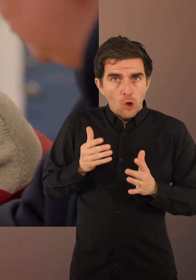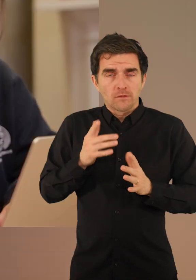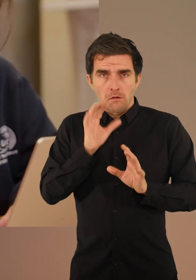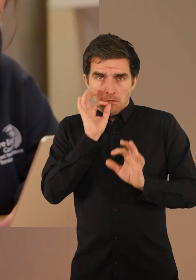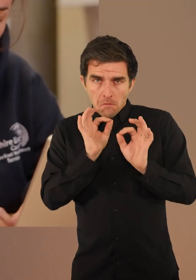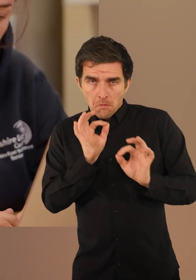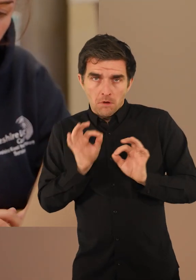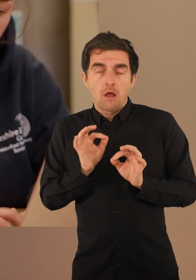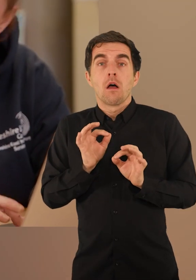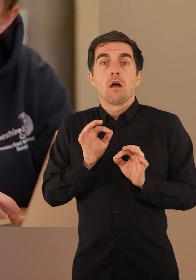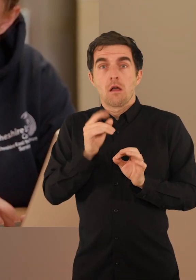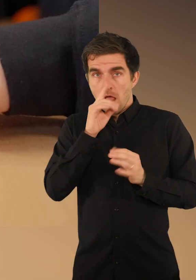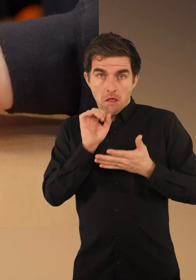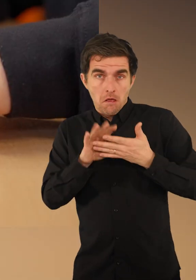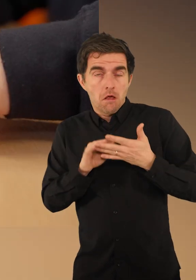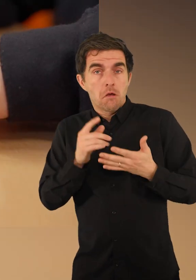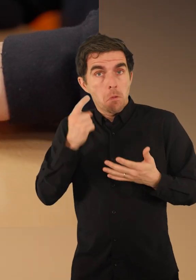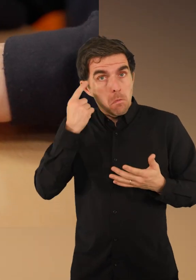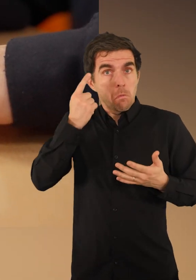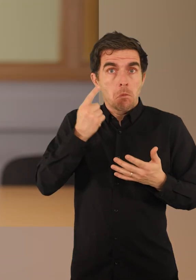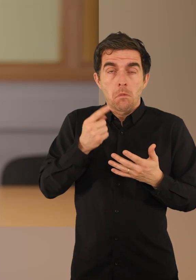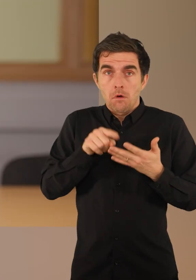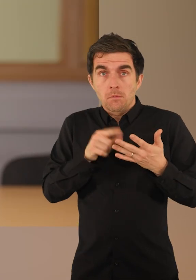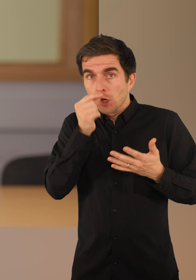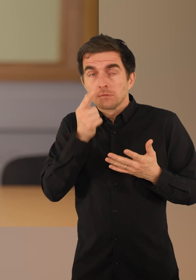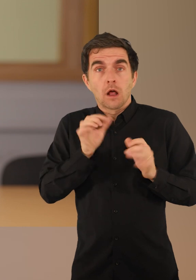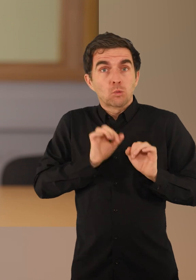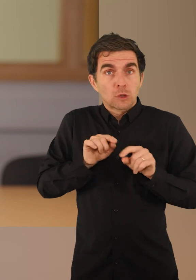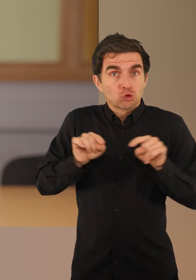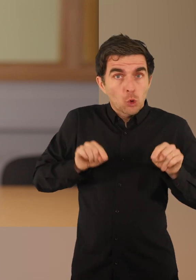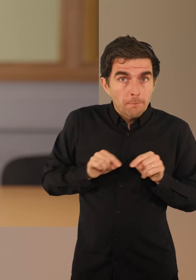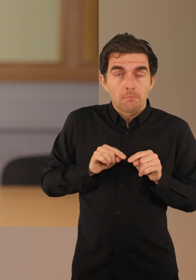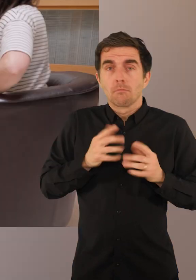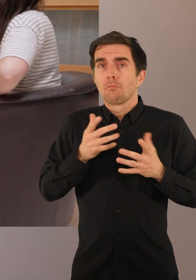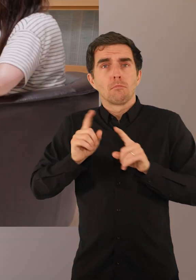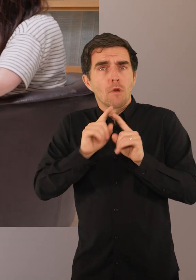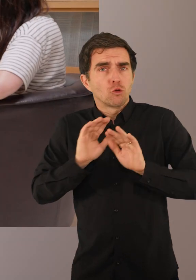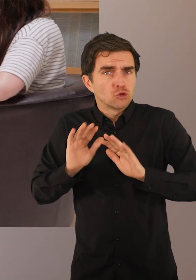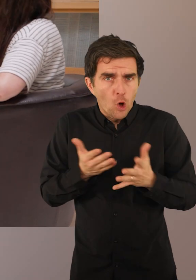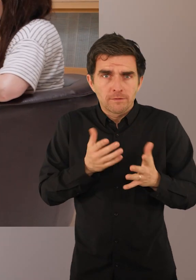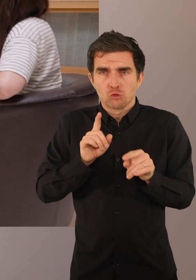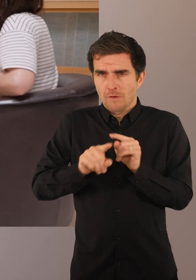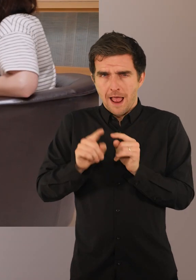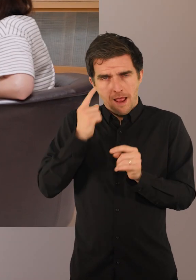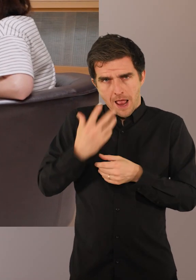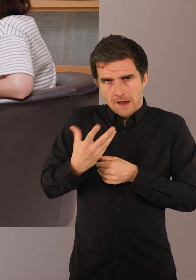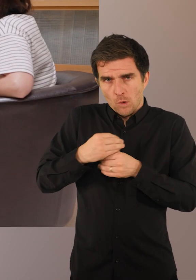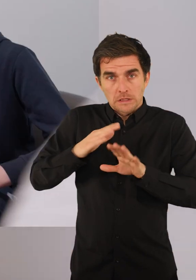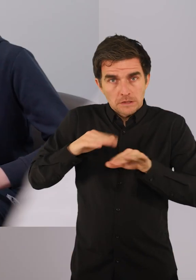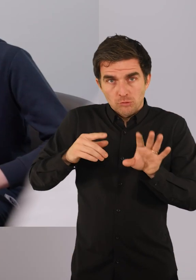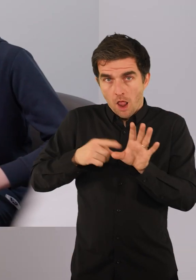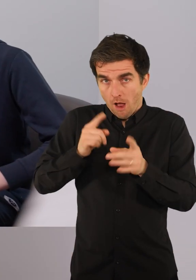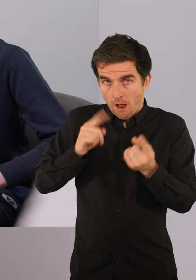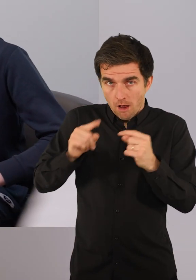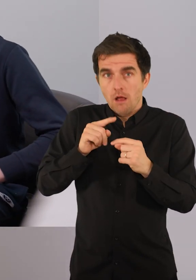of service questionnaire, or some teams have a suggestion box in the waiting room too. The services all try to